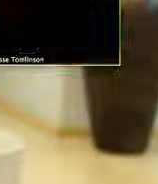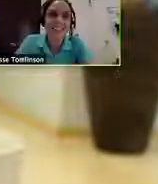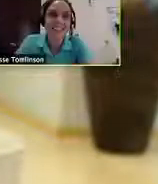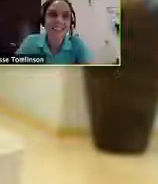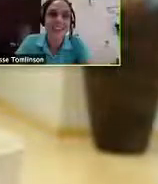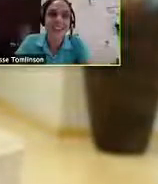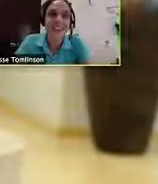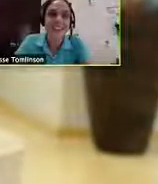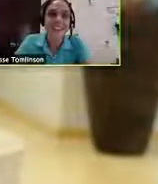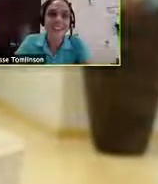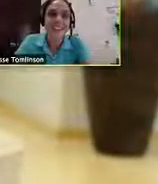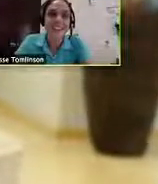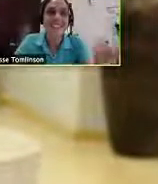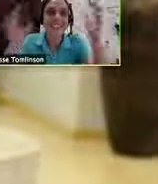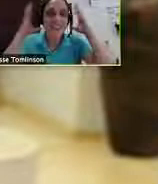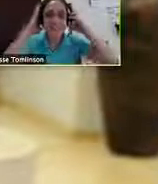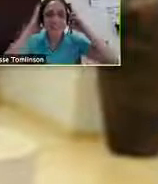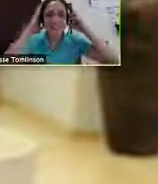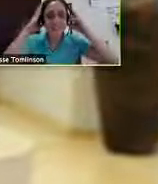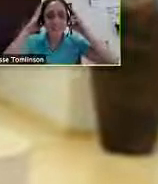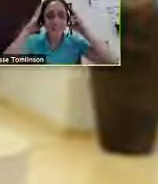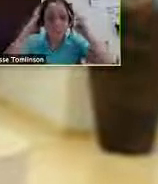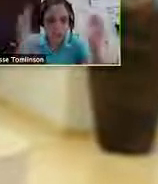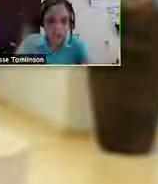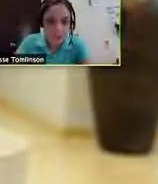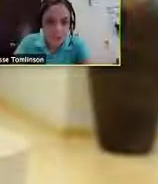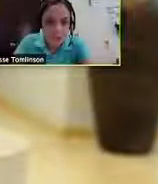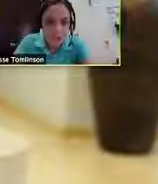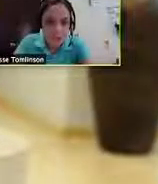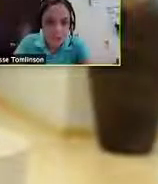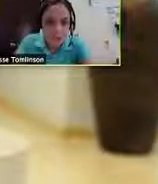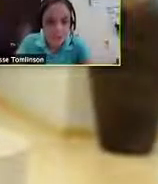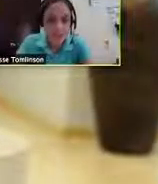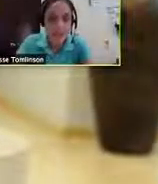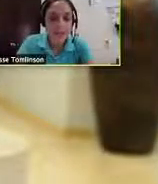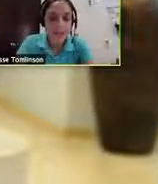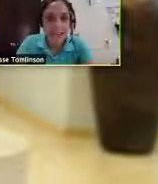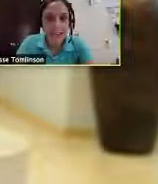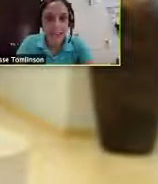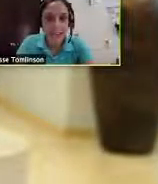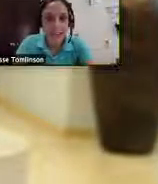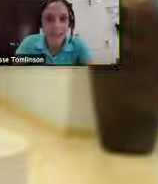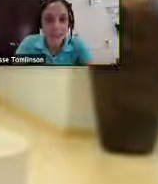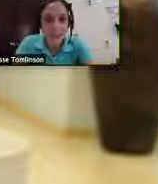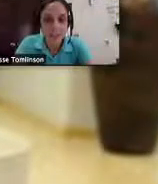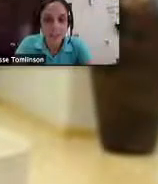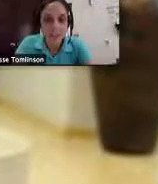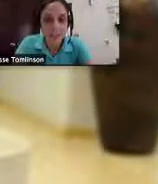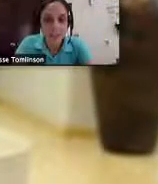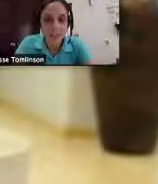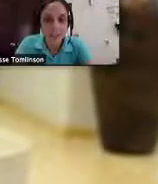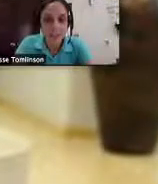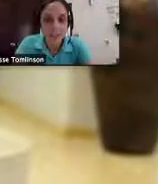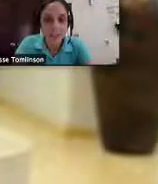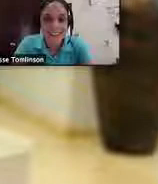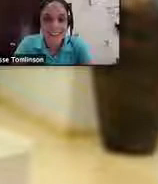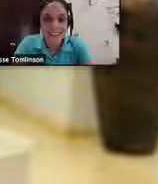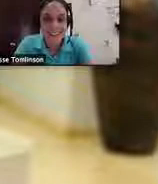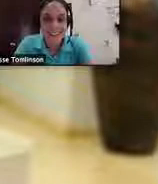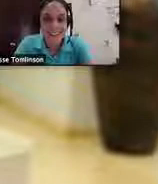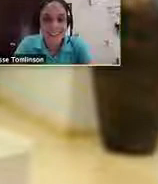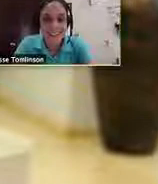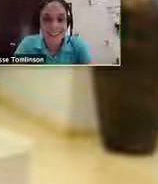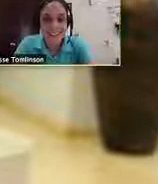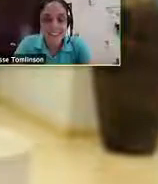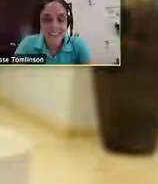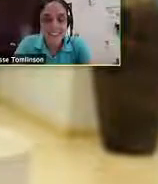Hey, Laura. Ah, Sorry, I was just listening to you on YouTube. I And know, you have to go back and Ernest.